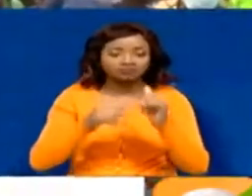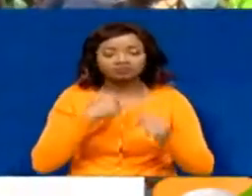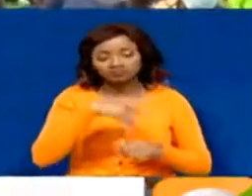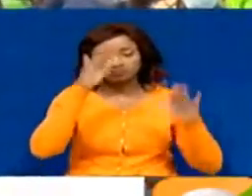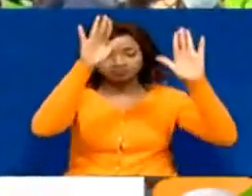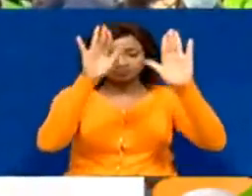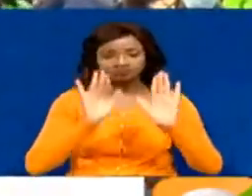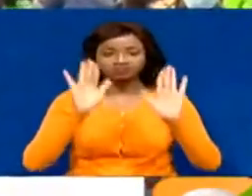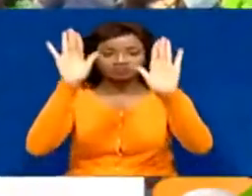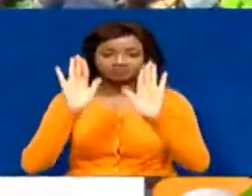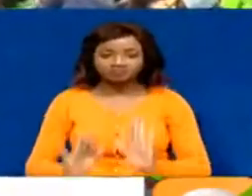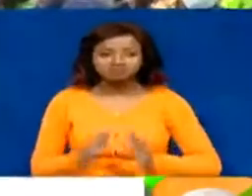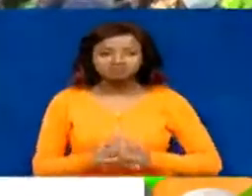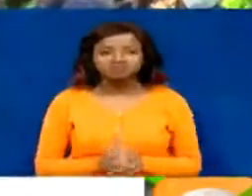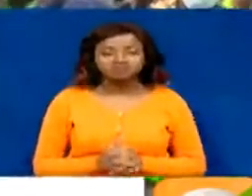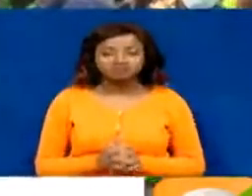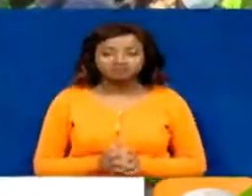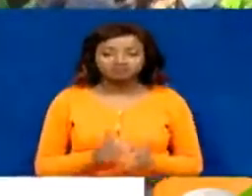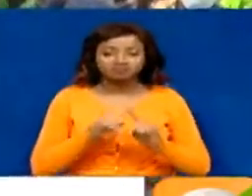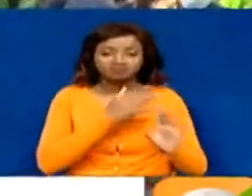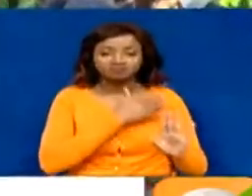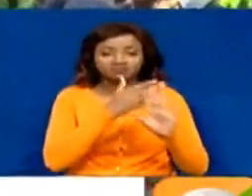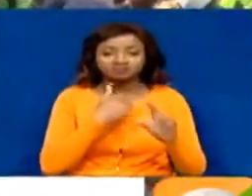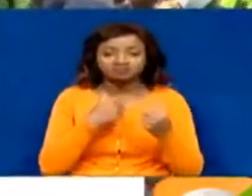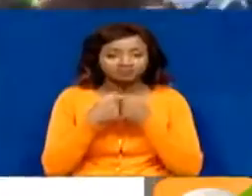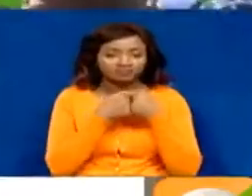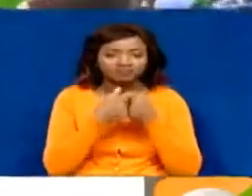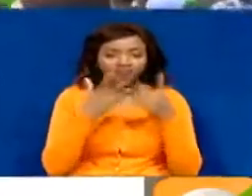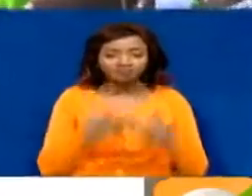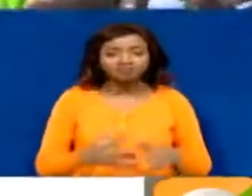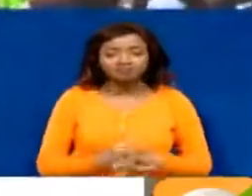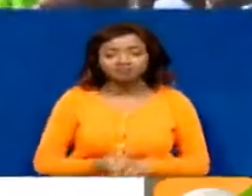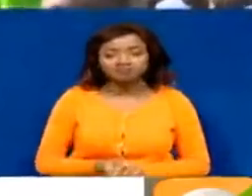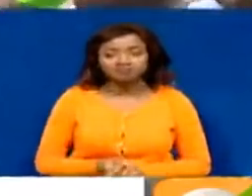newfound political pact that has suffered a wave of defection since it was unveiled.